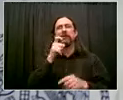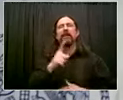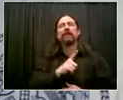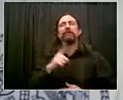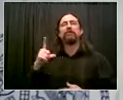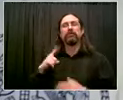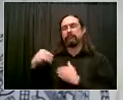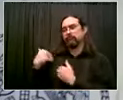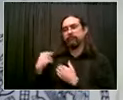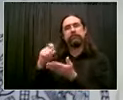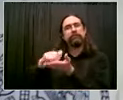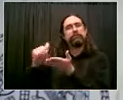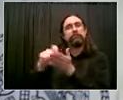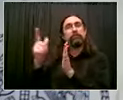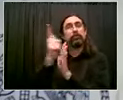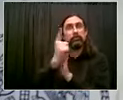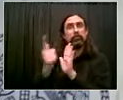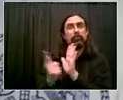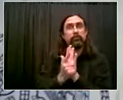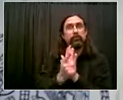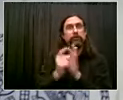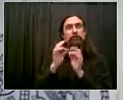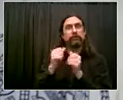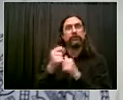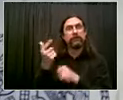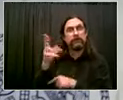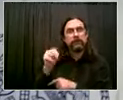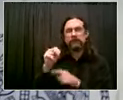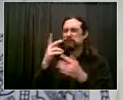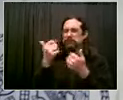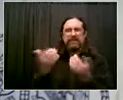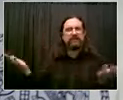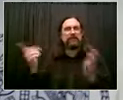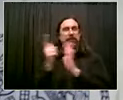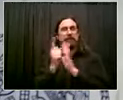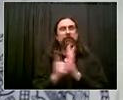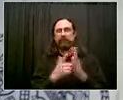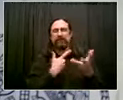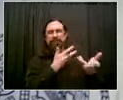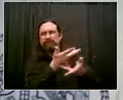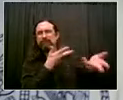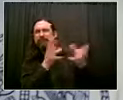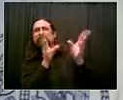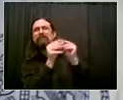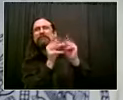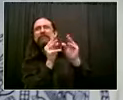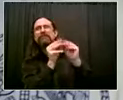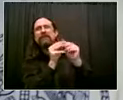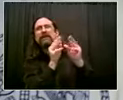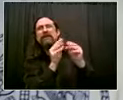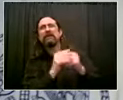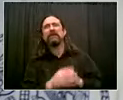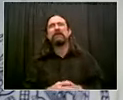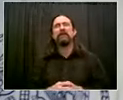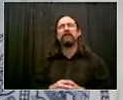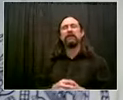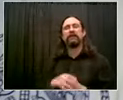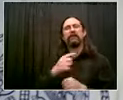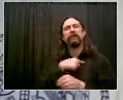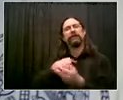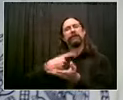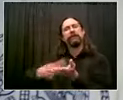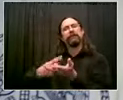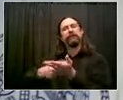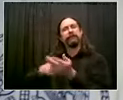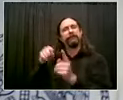crucial issue, the issue of parole. This is an area where real change can happen quickly, and we need all the